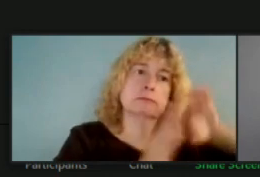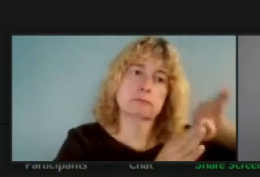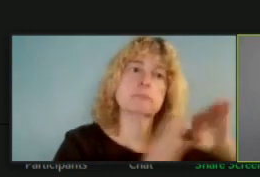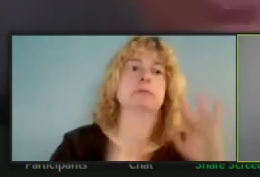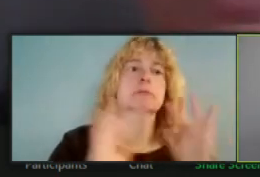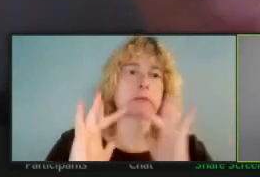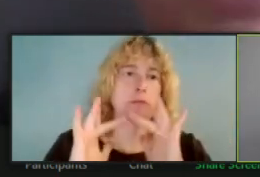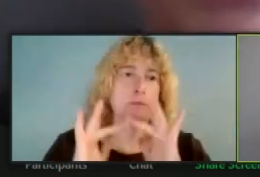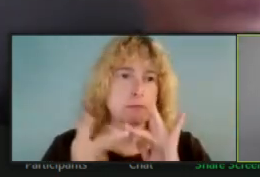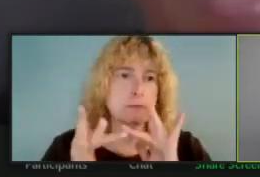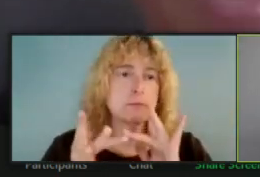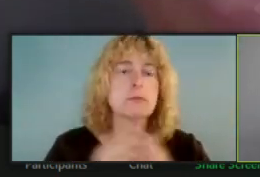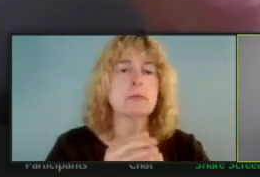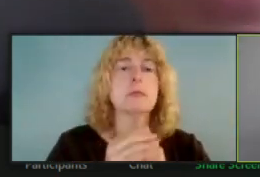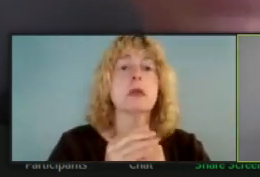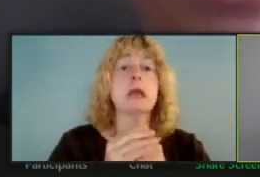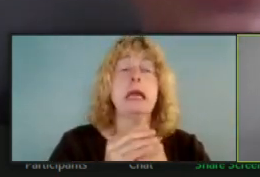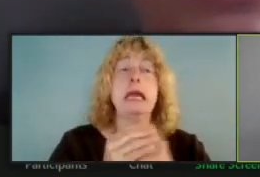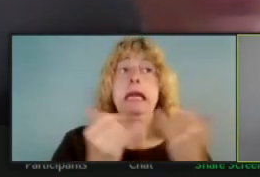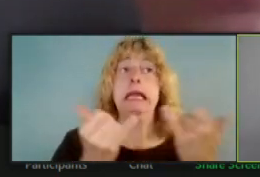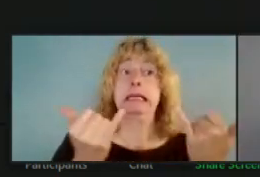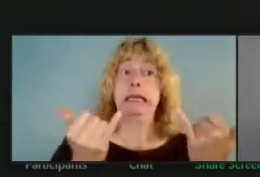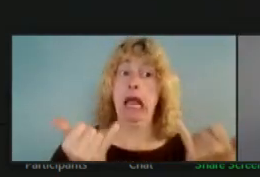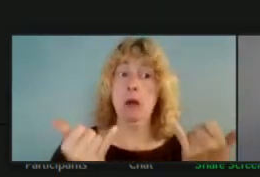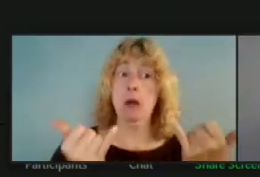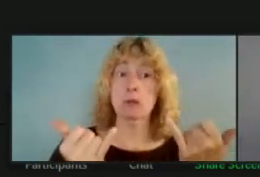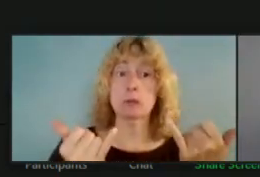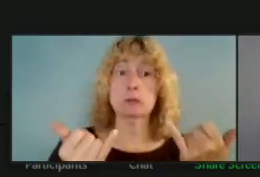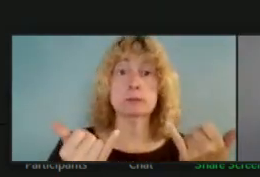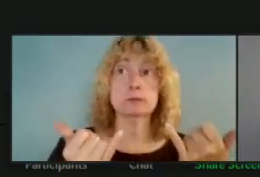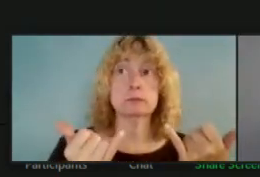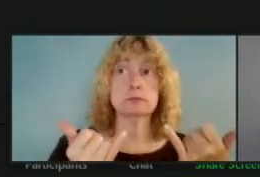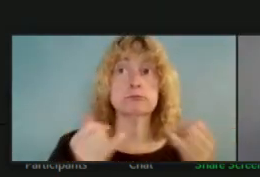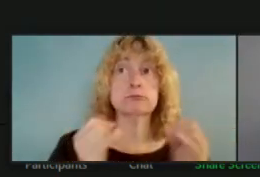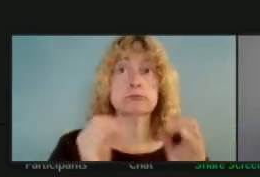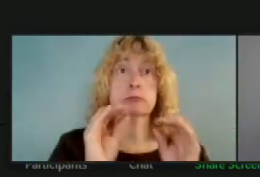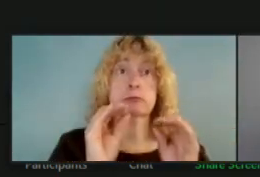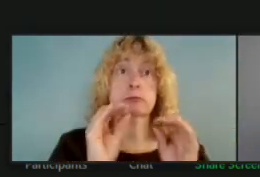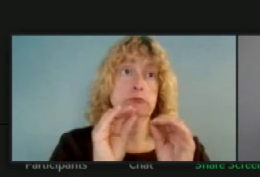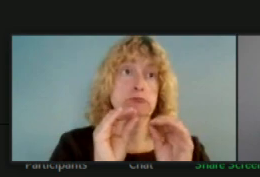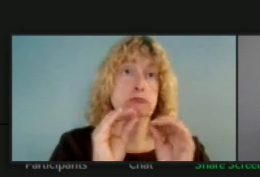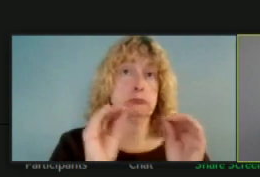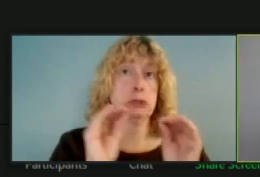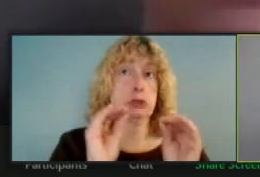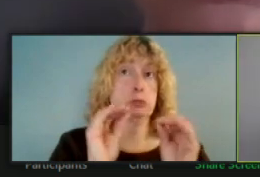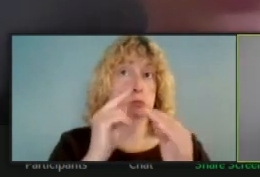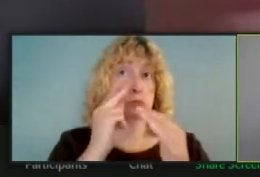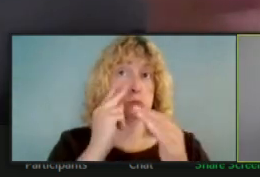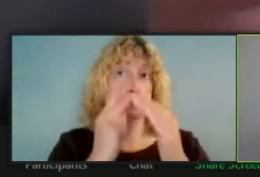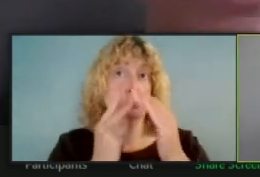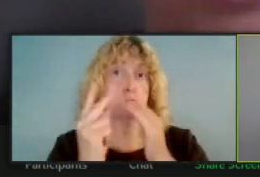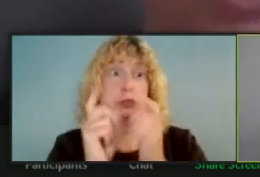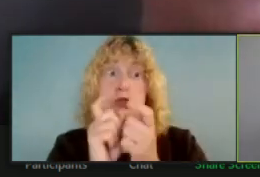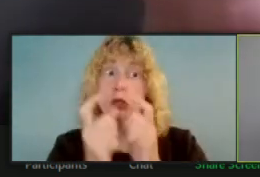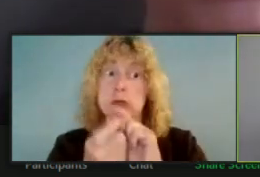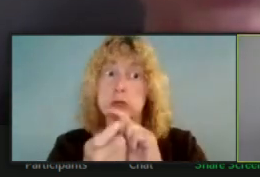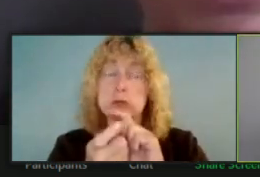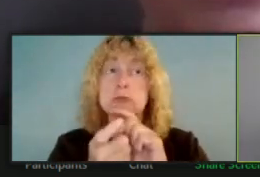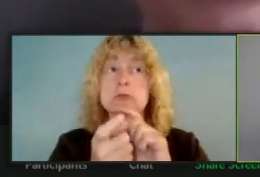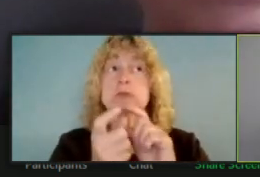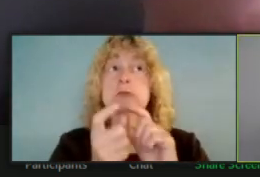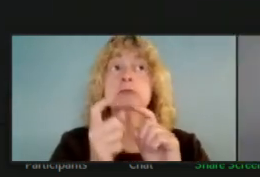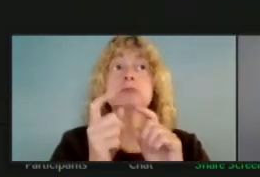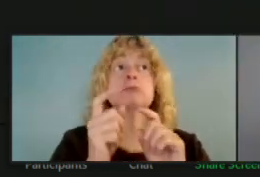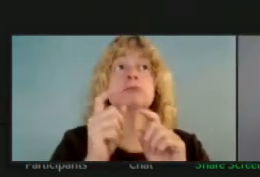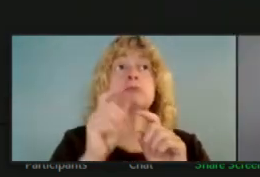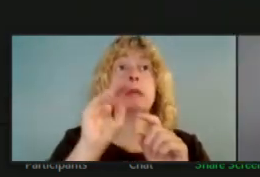Currently, as of today, and there's no imminent changes being planned, no region in Michigan